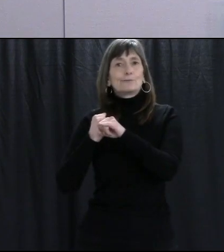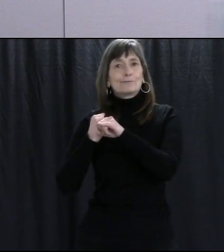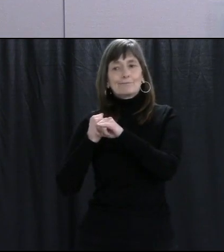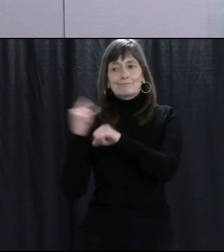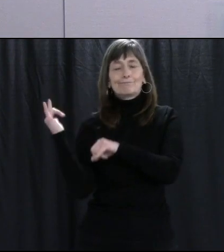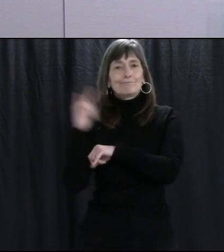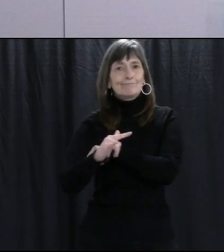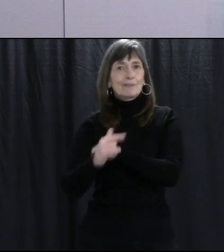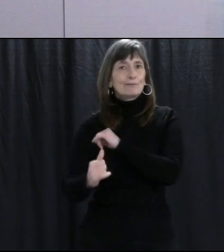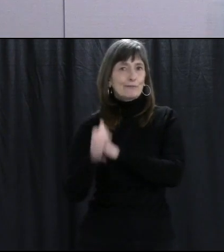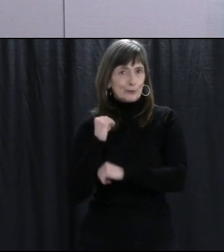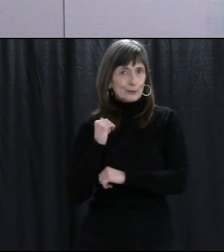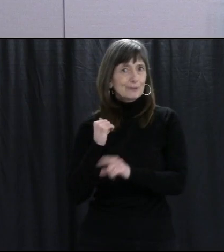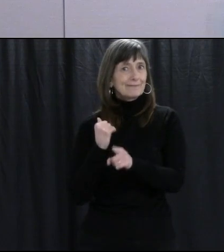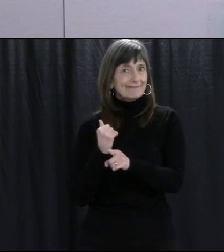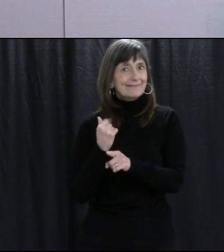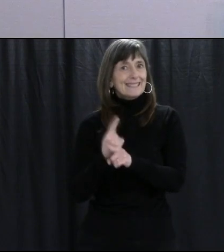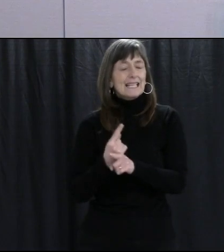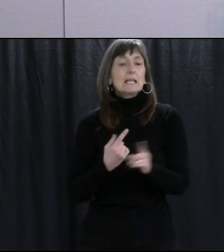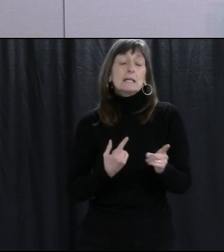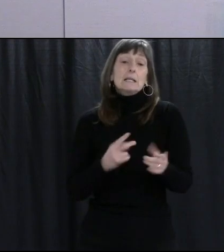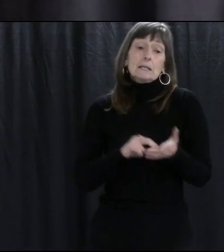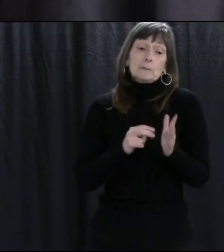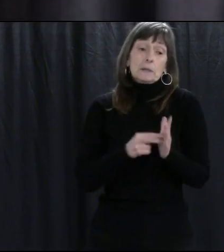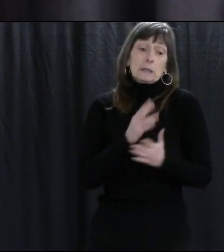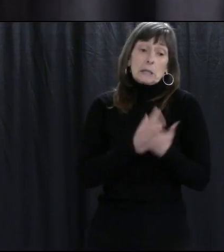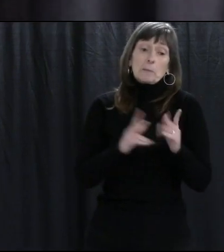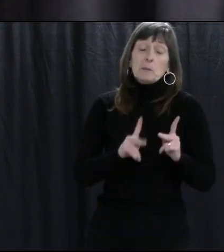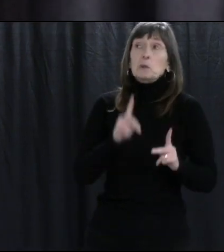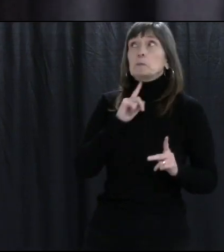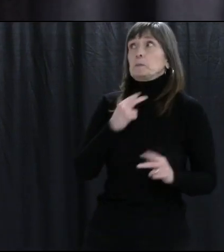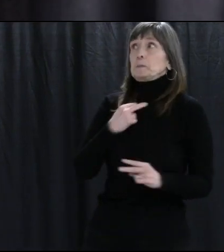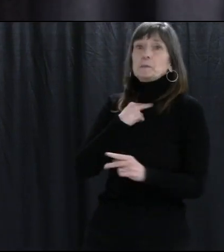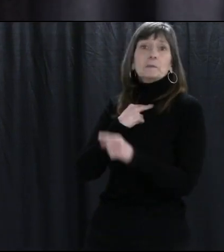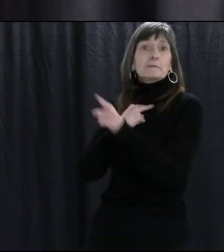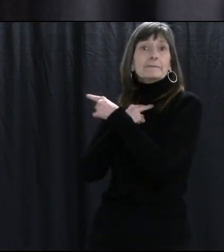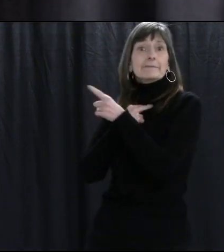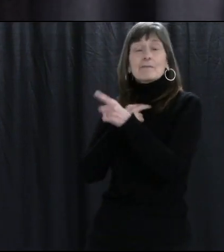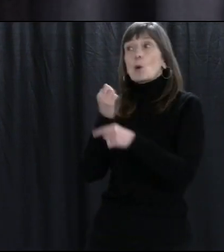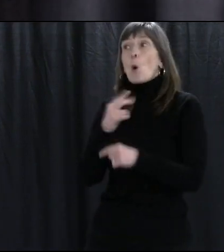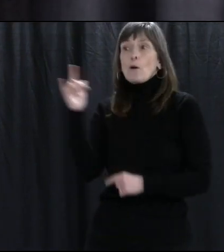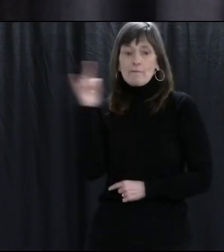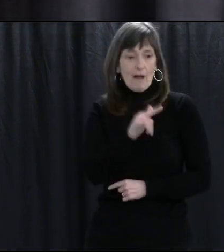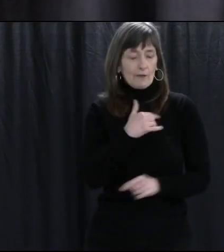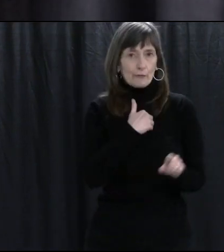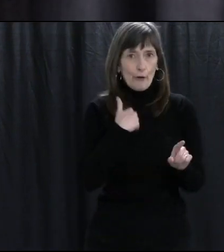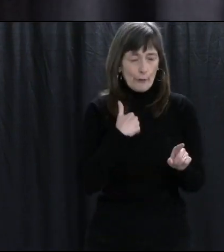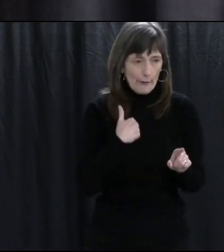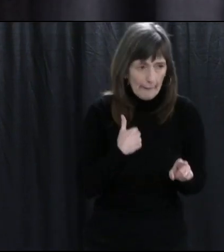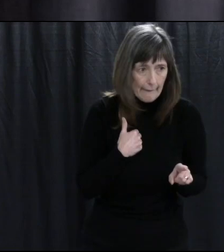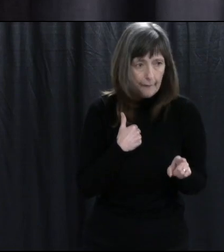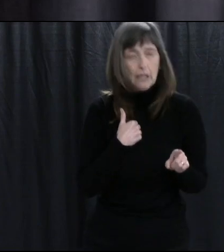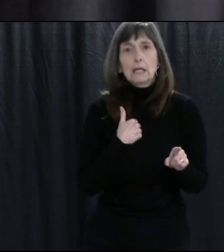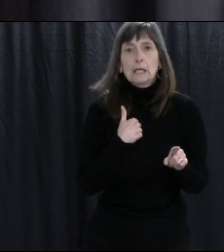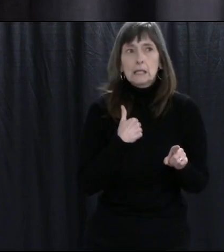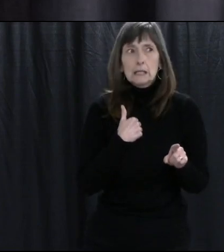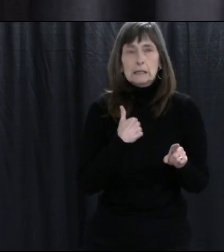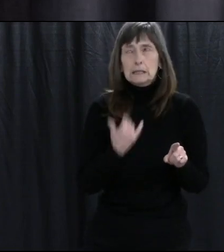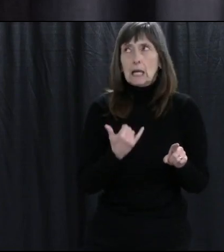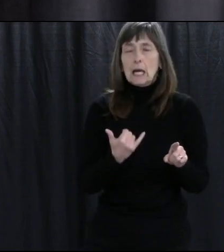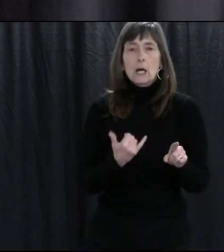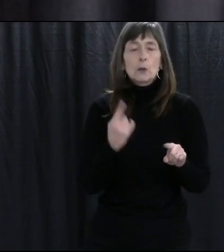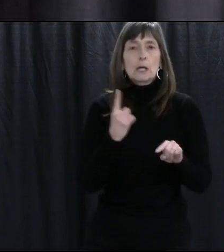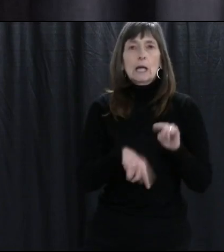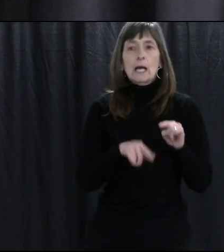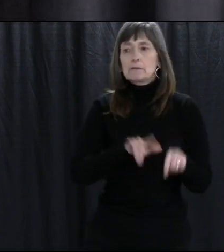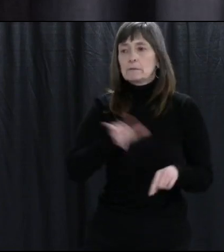I think that's going to cause some challenges for people coming back, because they're going to end up in Toronto and they may find themselves unable to get on